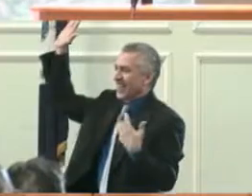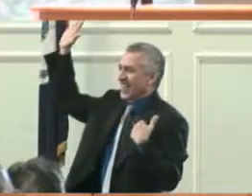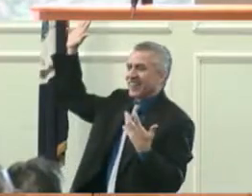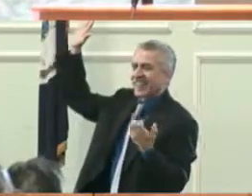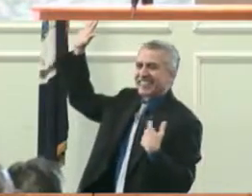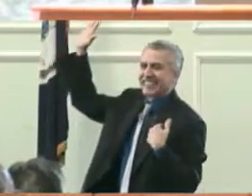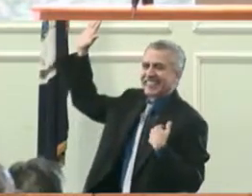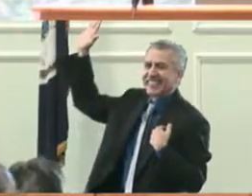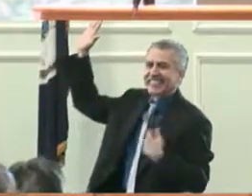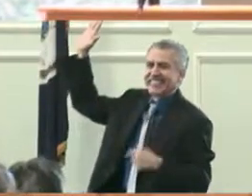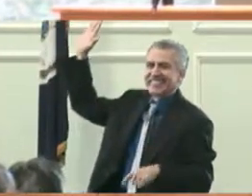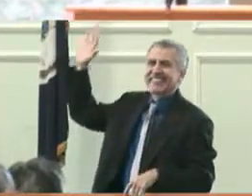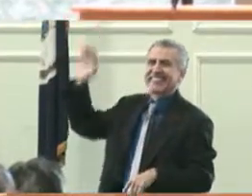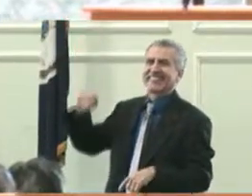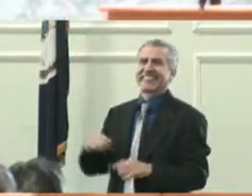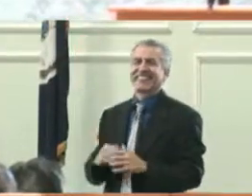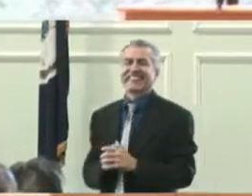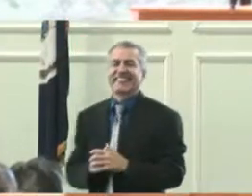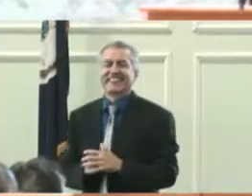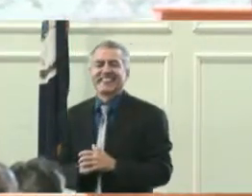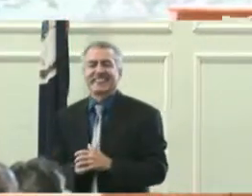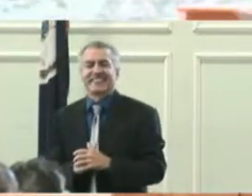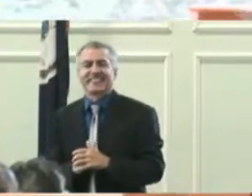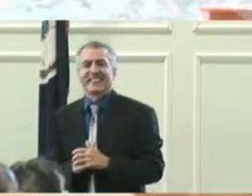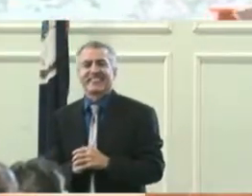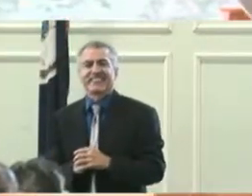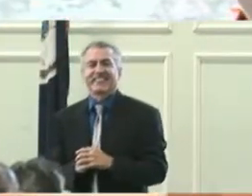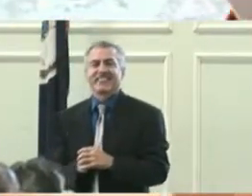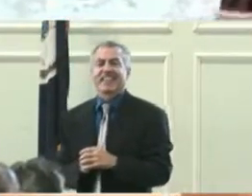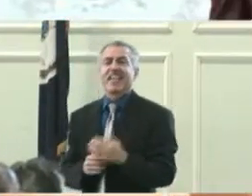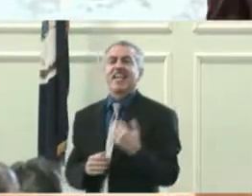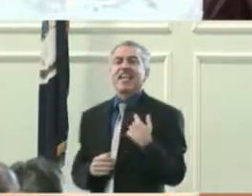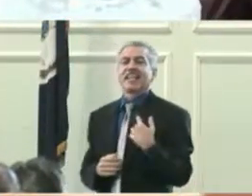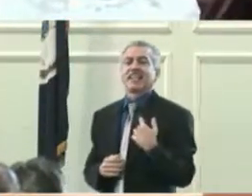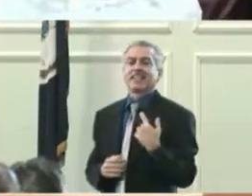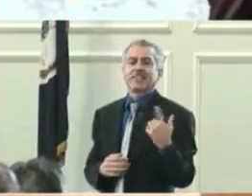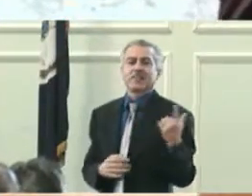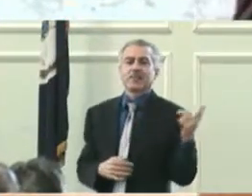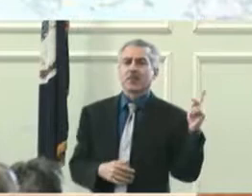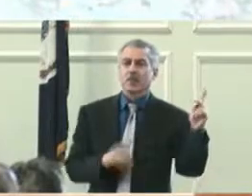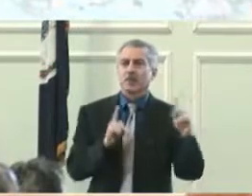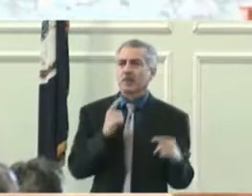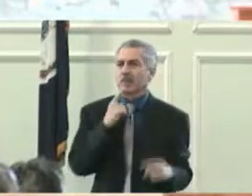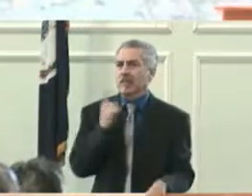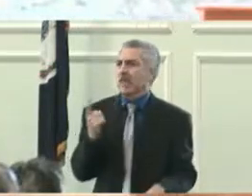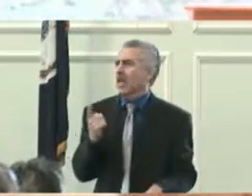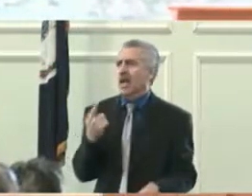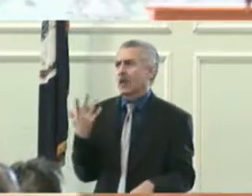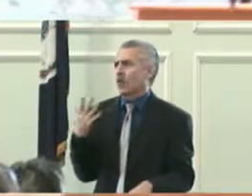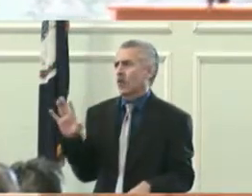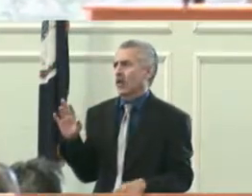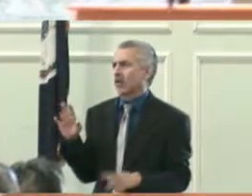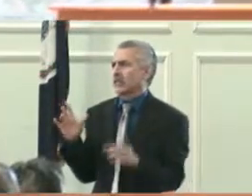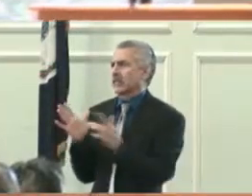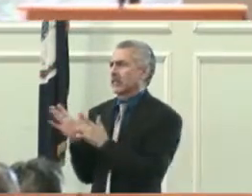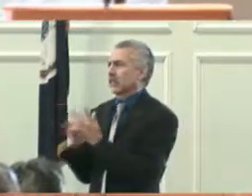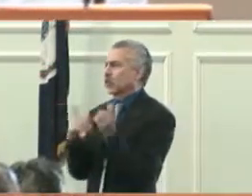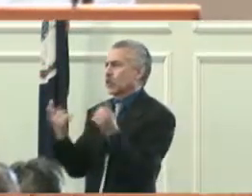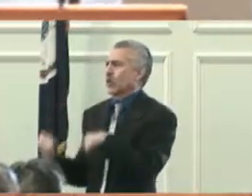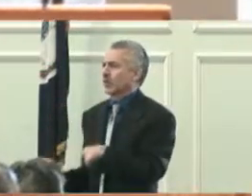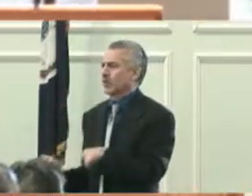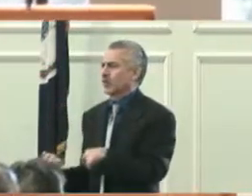know, I was talking to somebody some time ago, and they said, well, I don't want Jesus to come. And I said, why? He said, because I'm not ready.